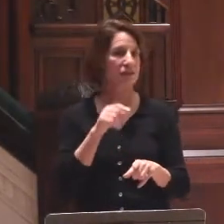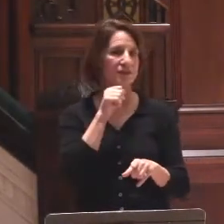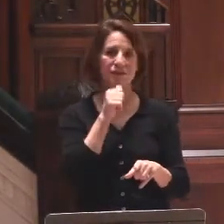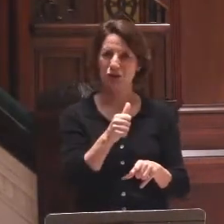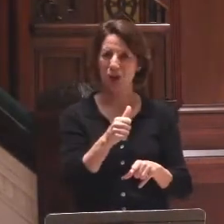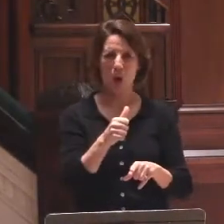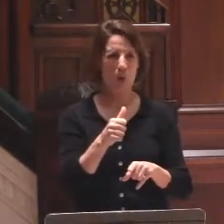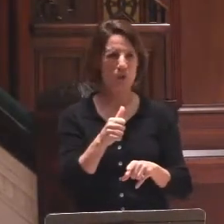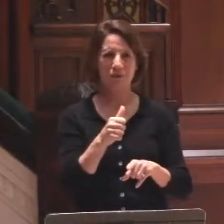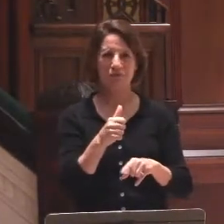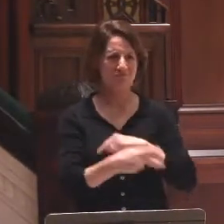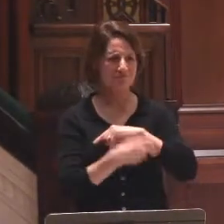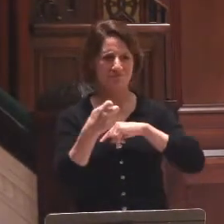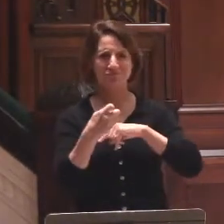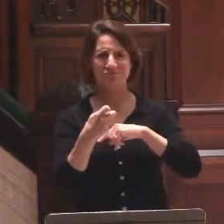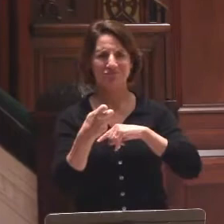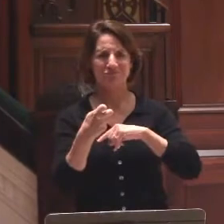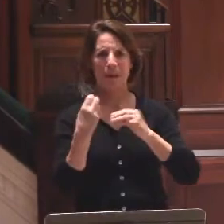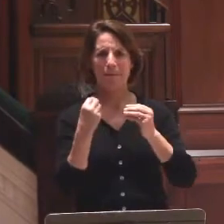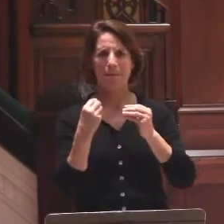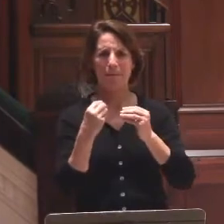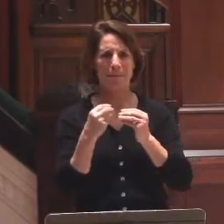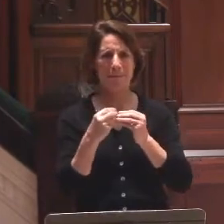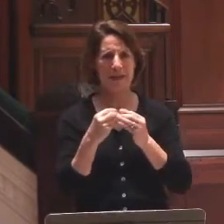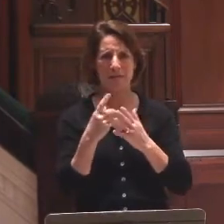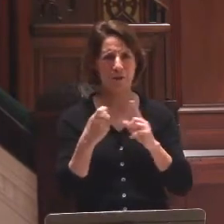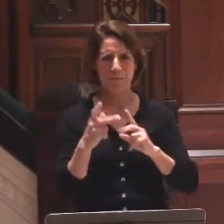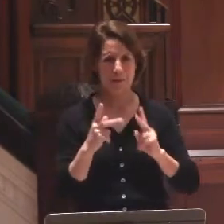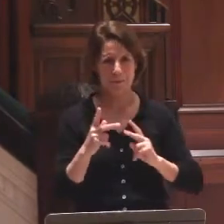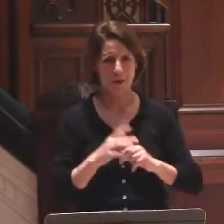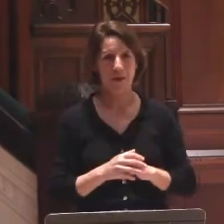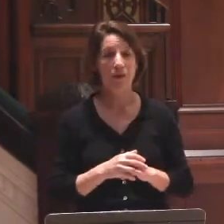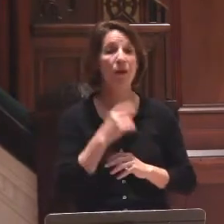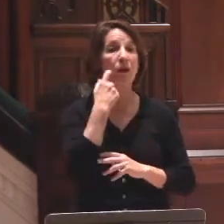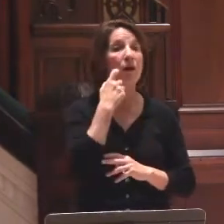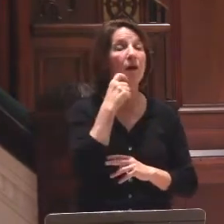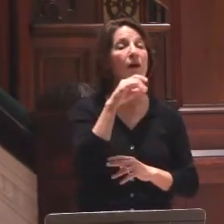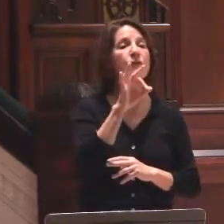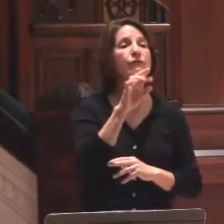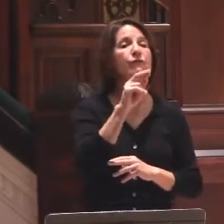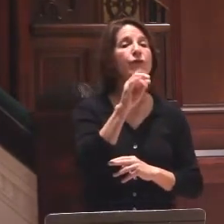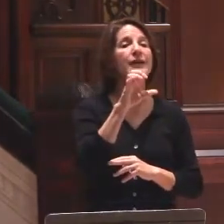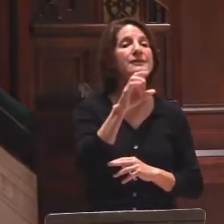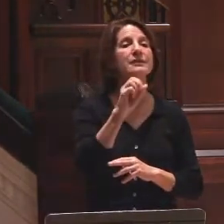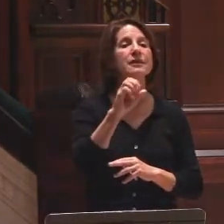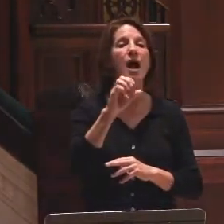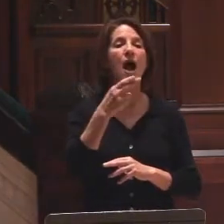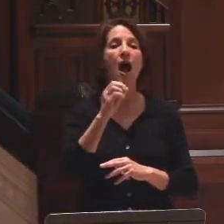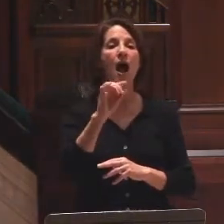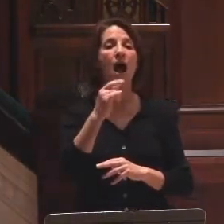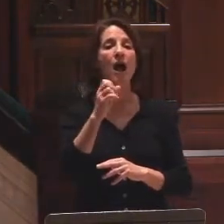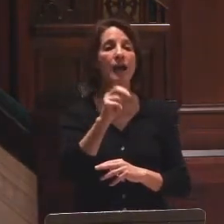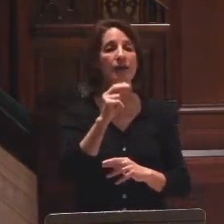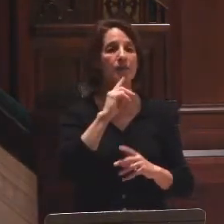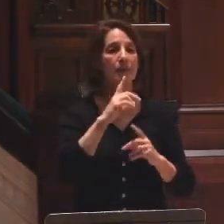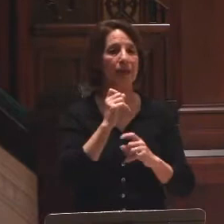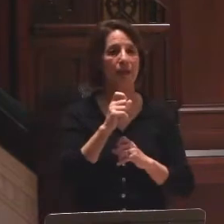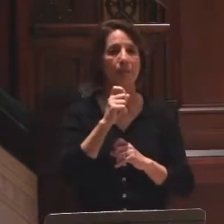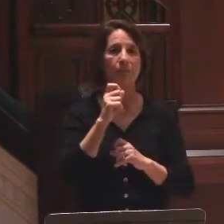extort unjust profits from the people. Recently, as you know, Frances Haugen became a whistleblower on